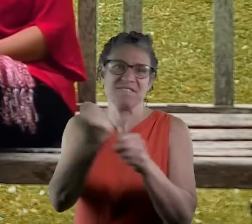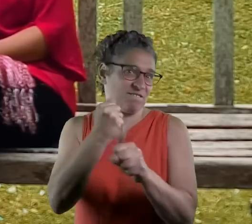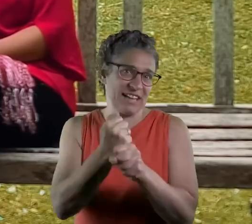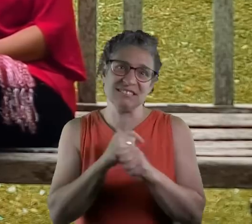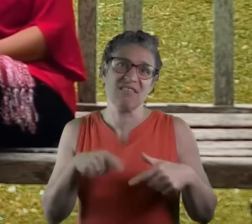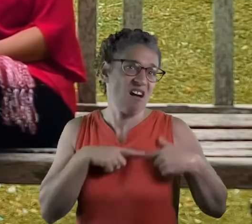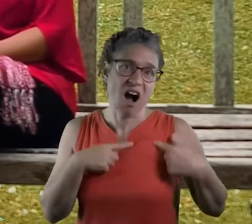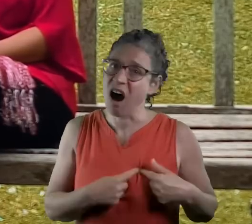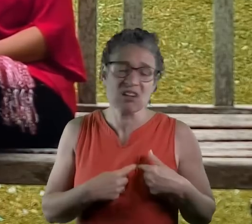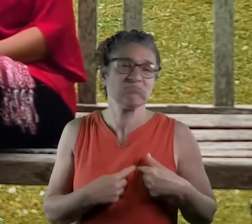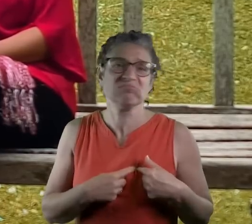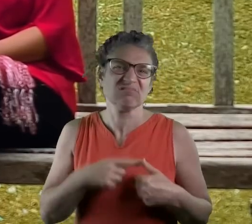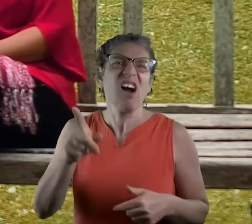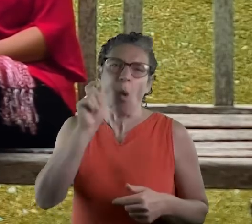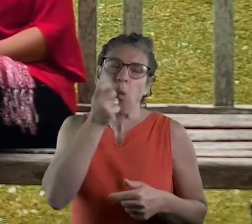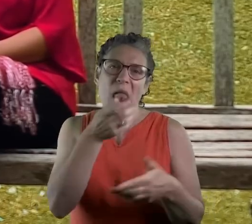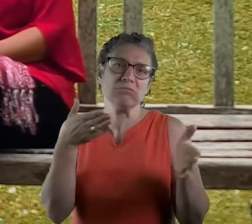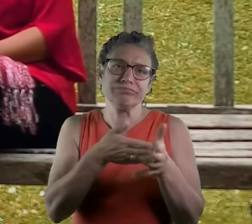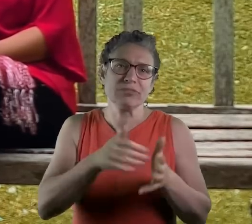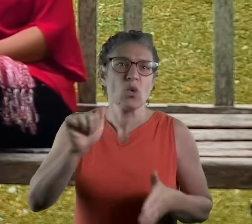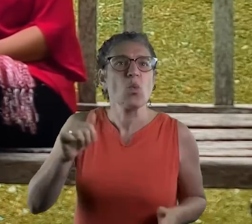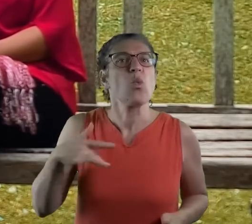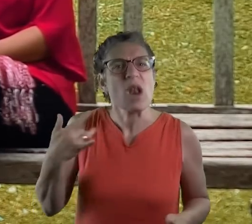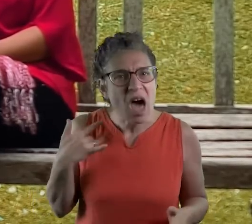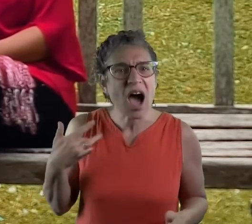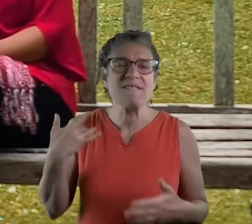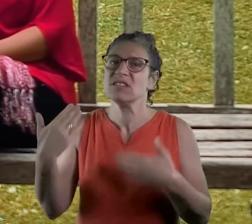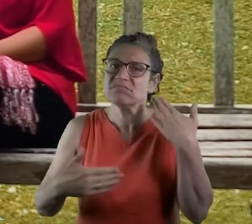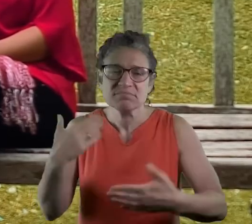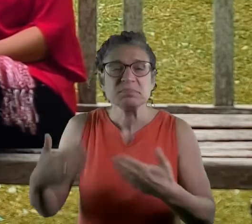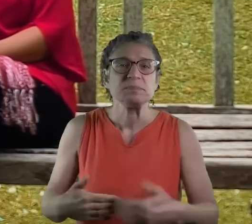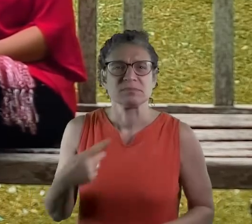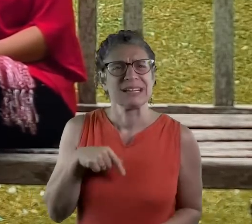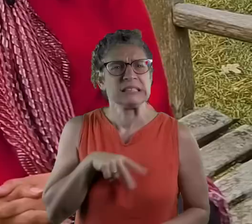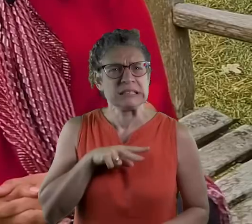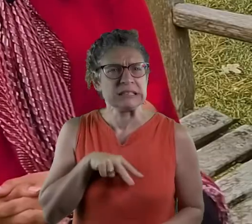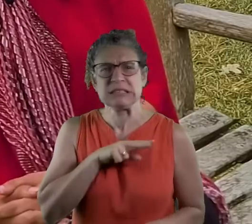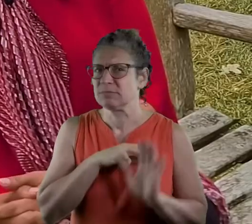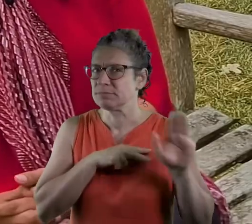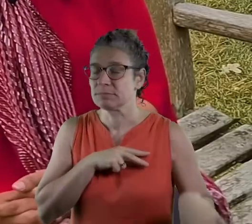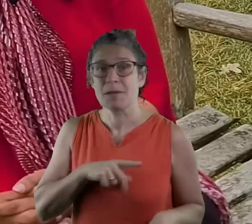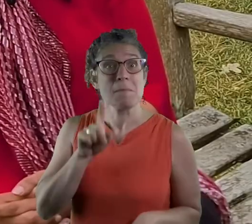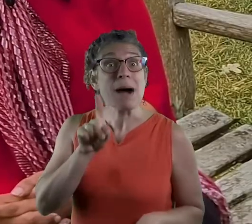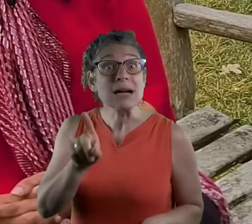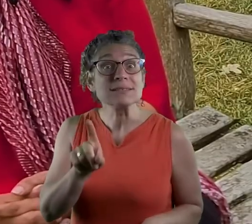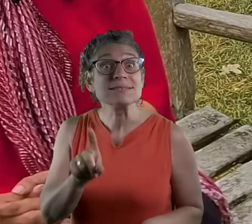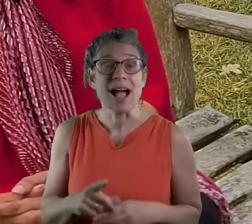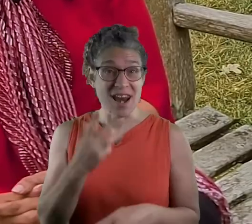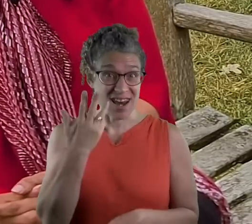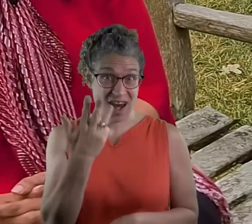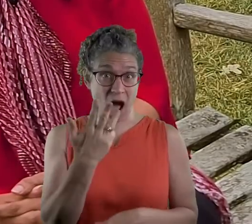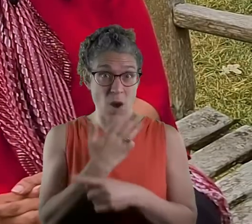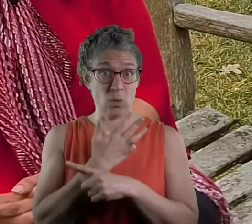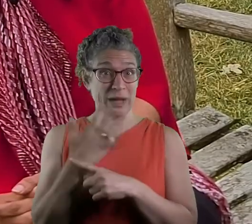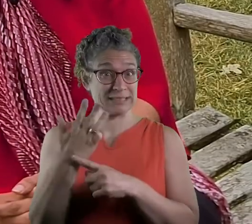irreversible heart damage that was likely to sort of limit my ability to do most things. 9 weeks later, I